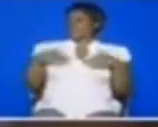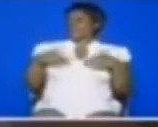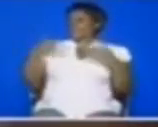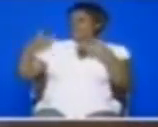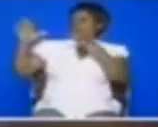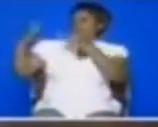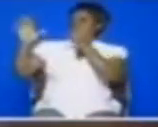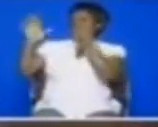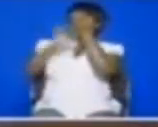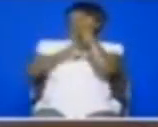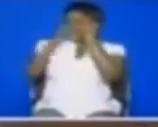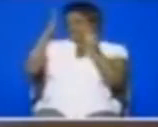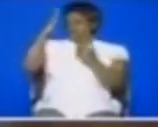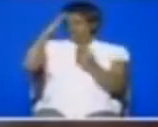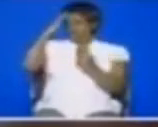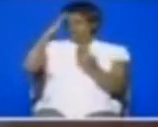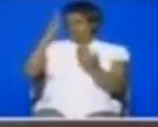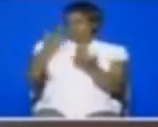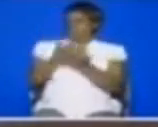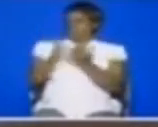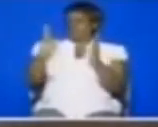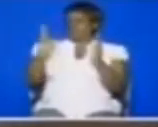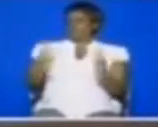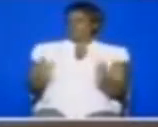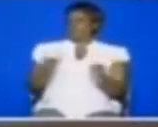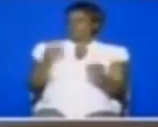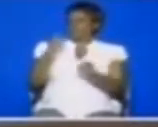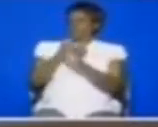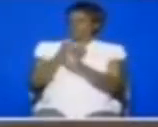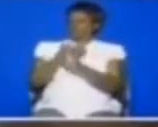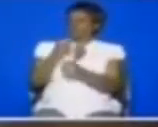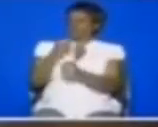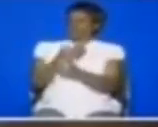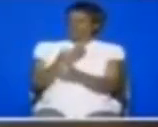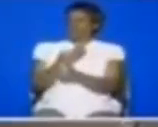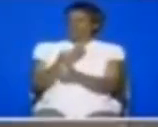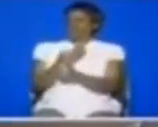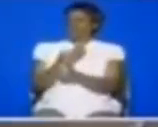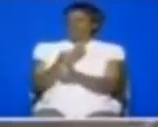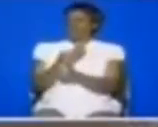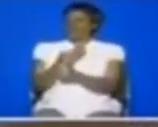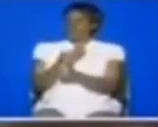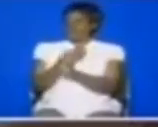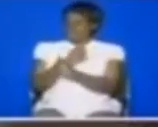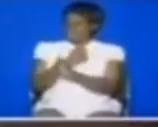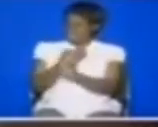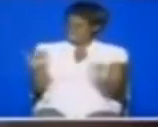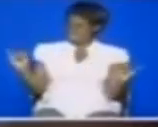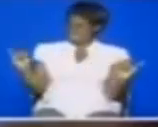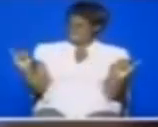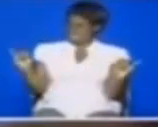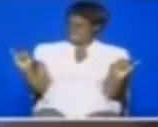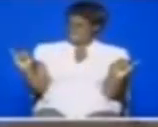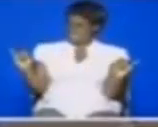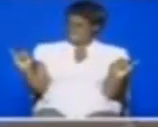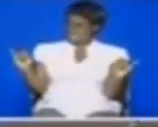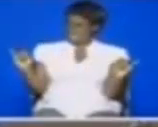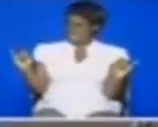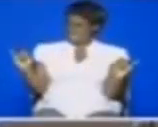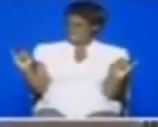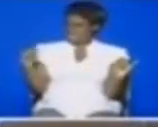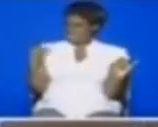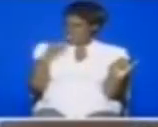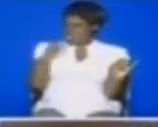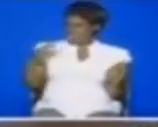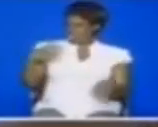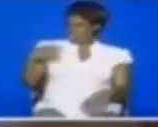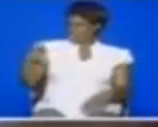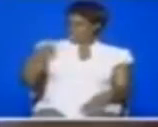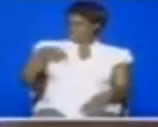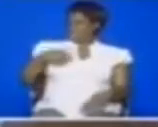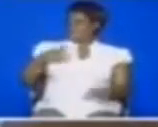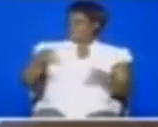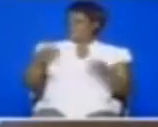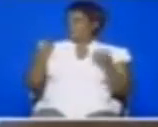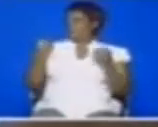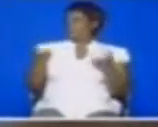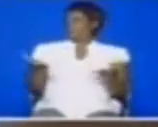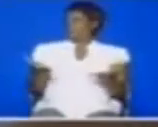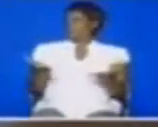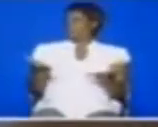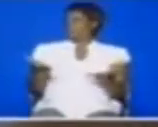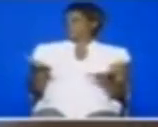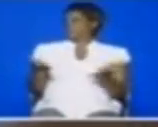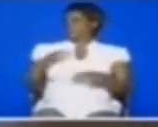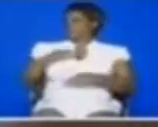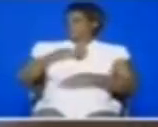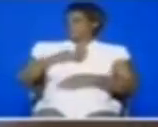diaspora. If they know that there's somebody who will actually do the job transparently, not just going there to enrich themselves, how much money is